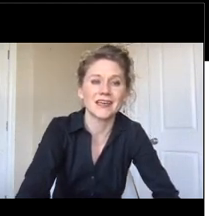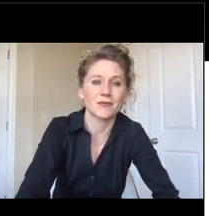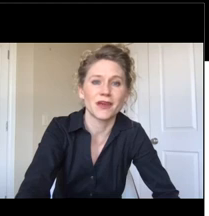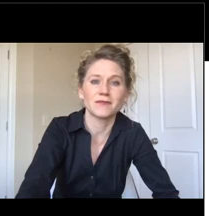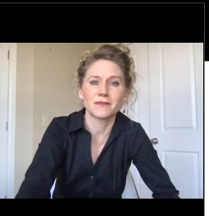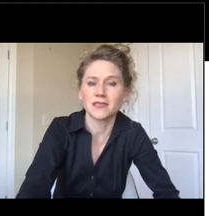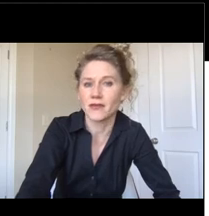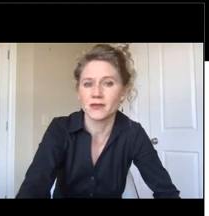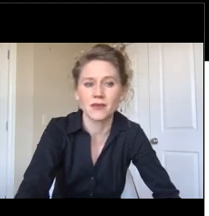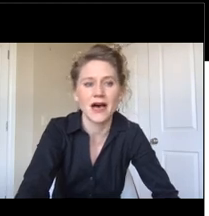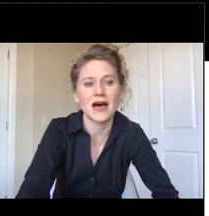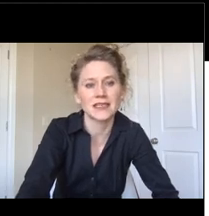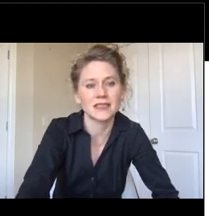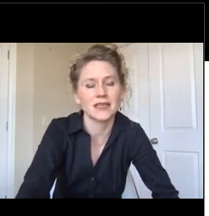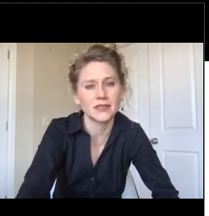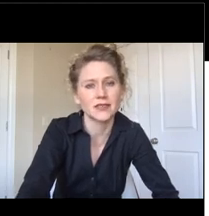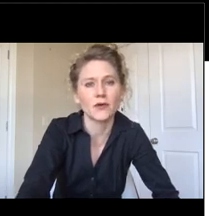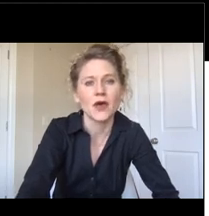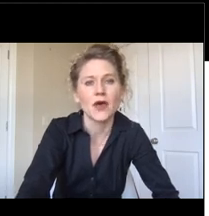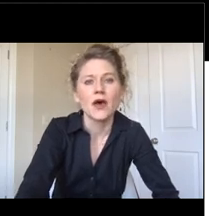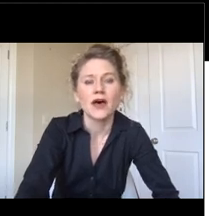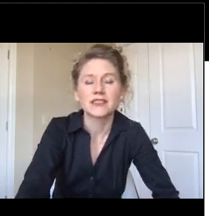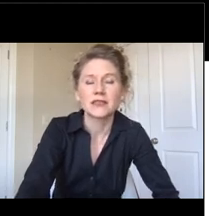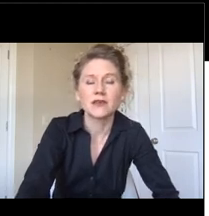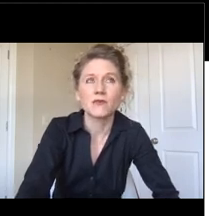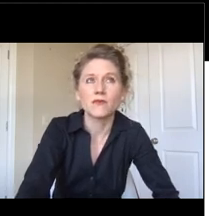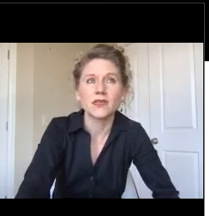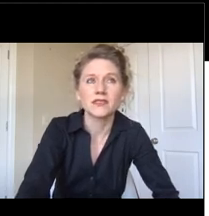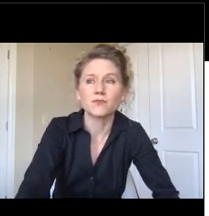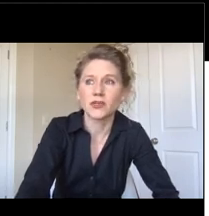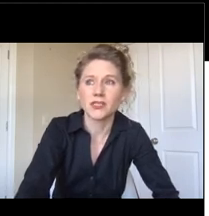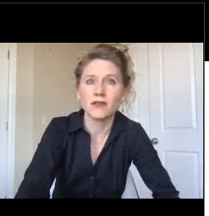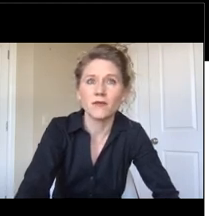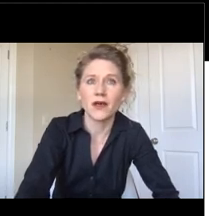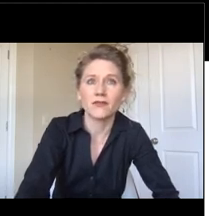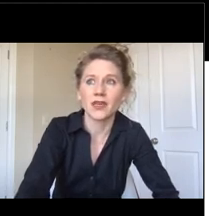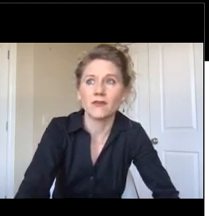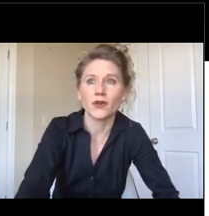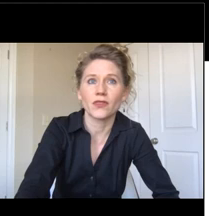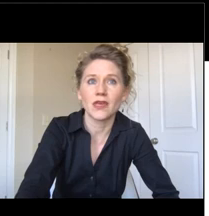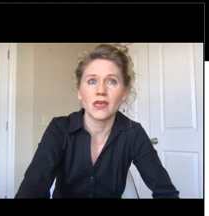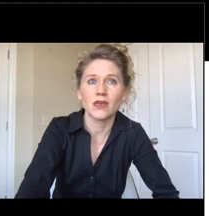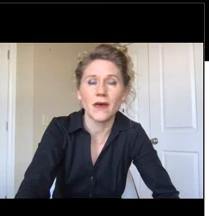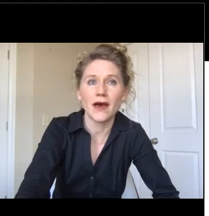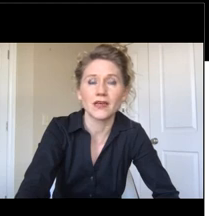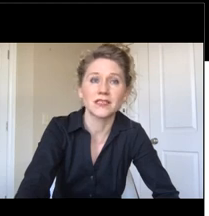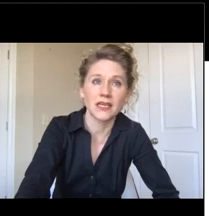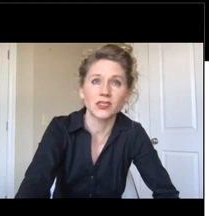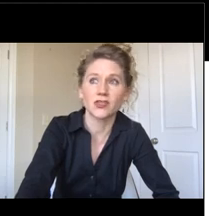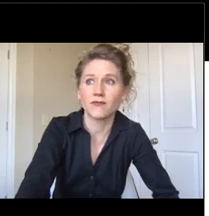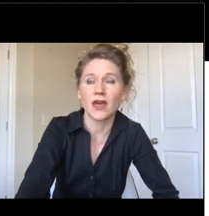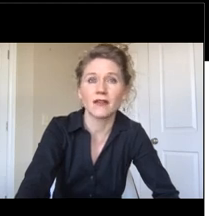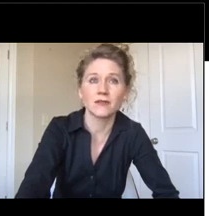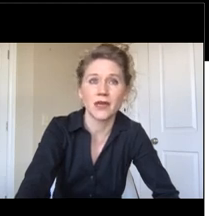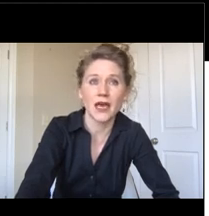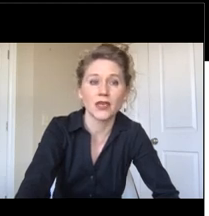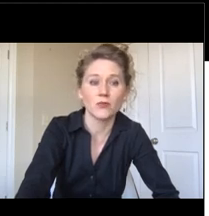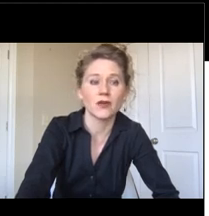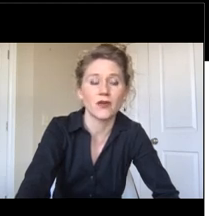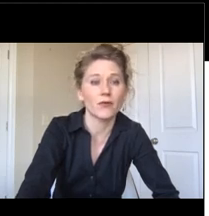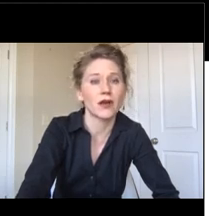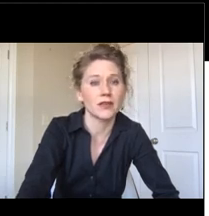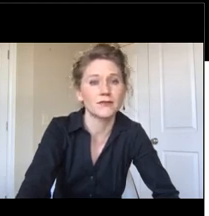it, someone comes up and says, well, there's some ahas in there. So this is particularly relevant if we're thinking about, essentially, if you got less